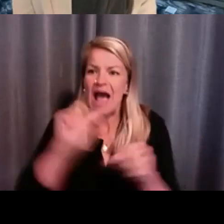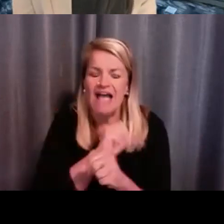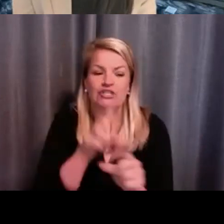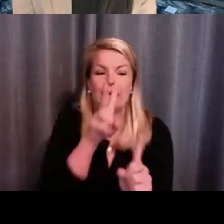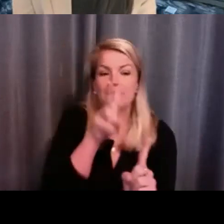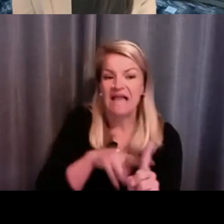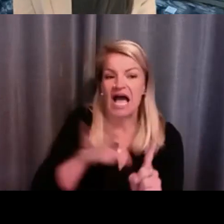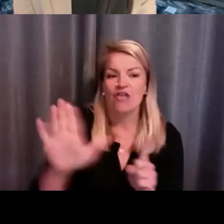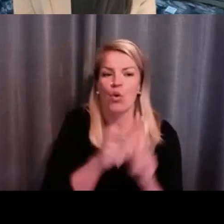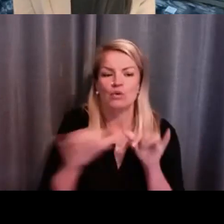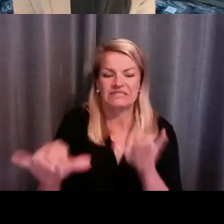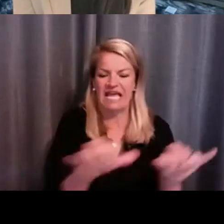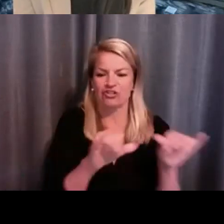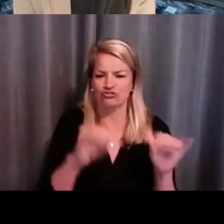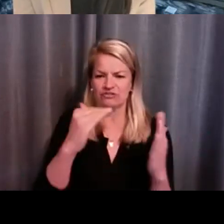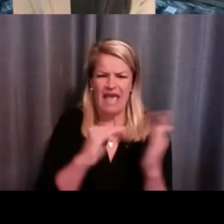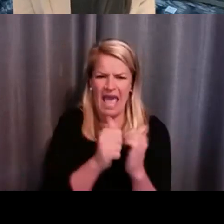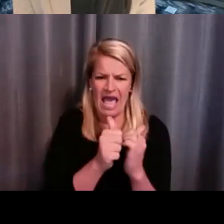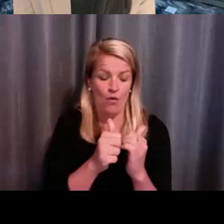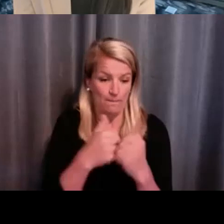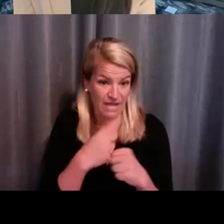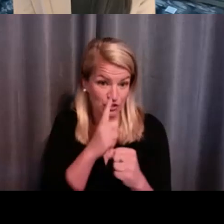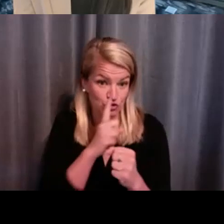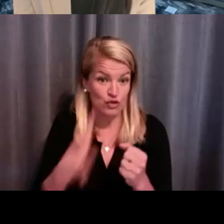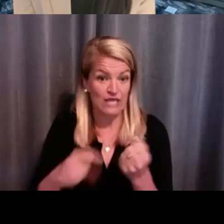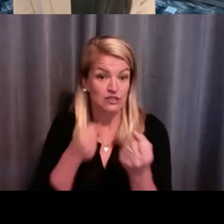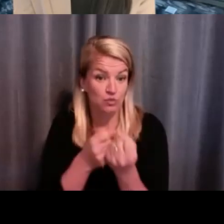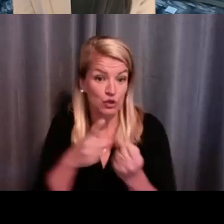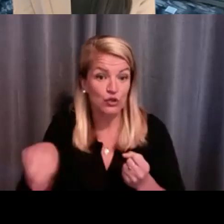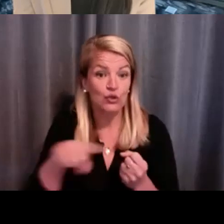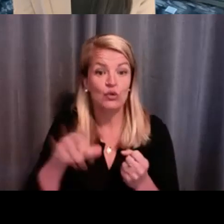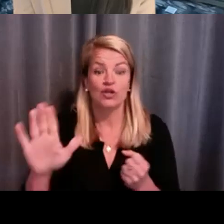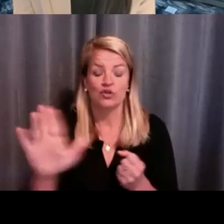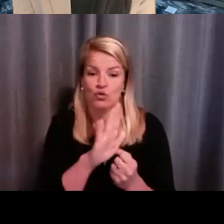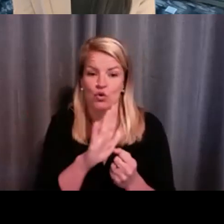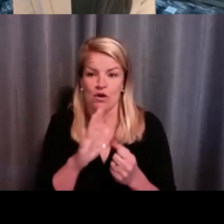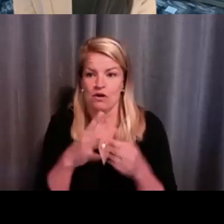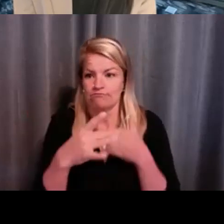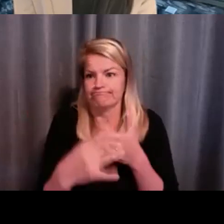your work to make sure that it's something that's always supporting you and something you're following?